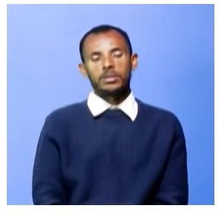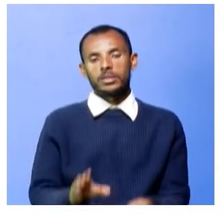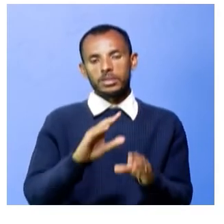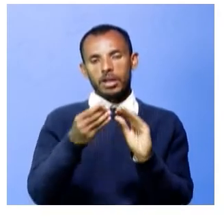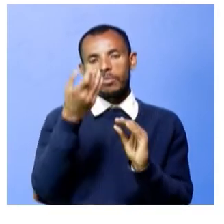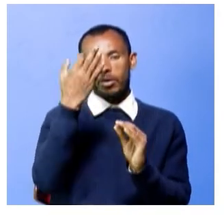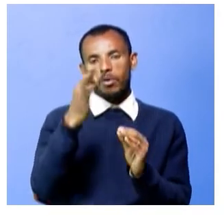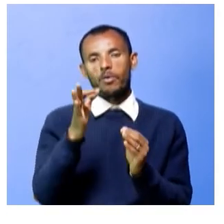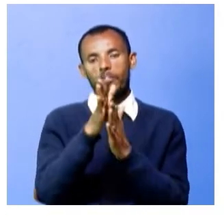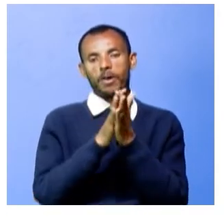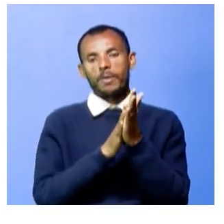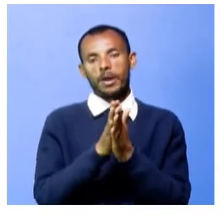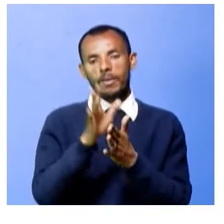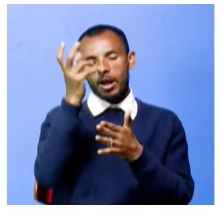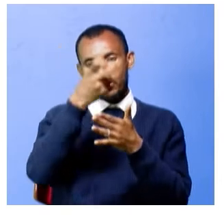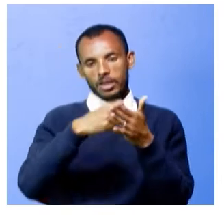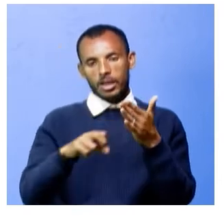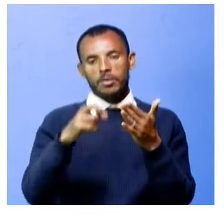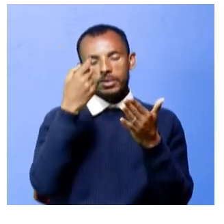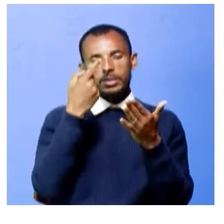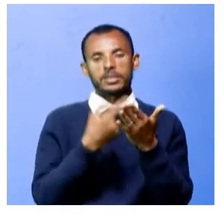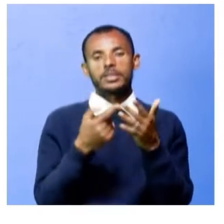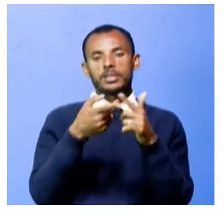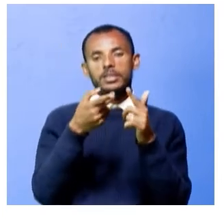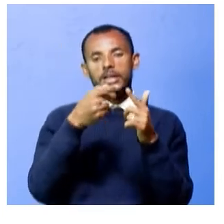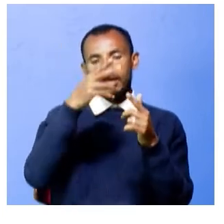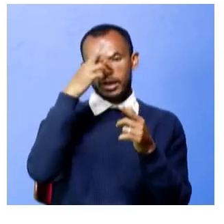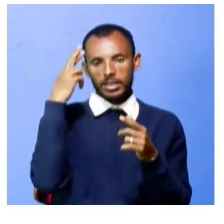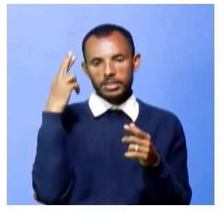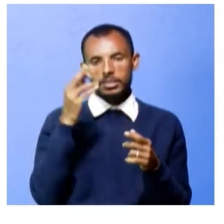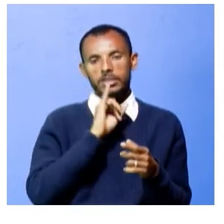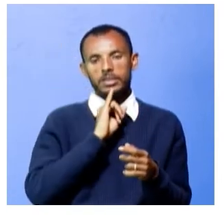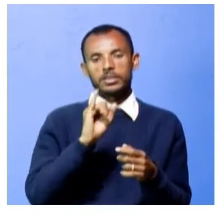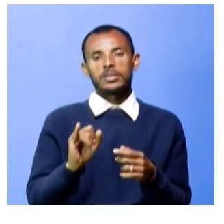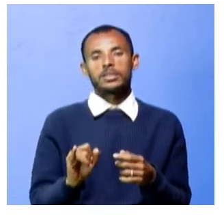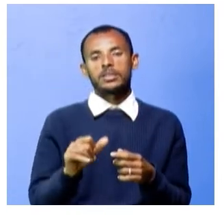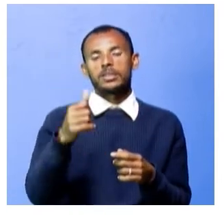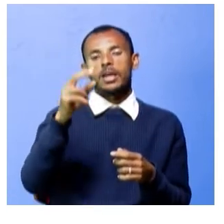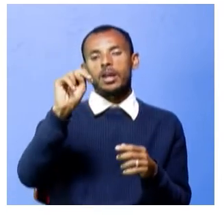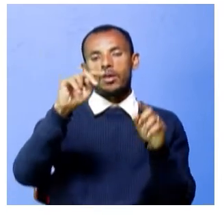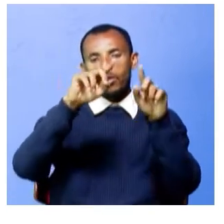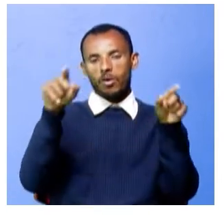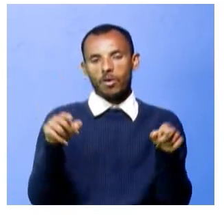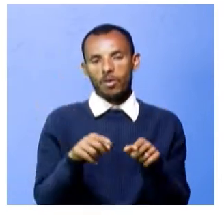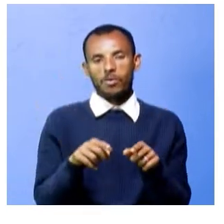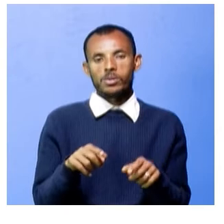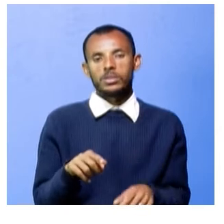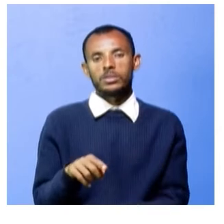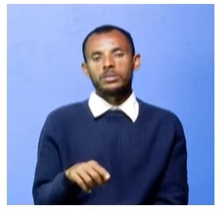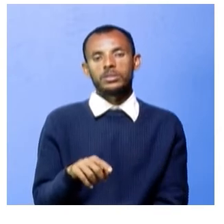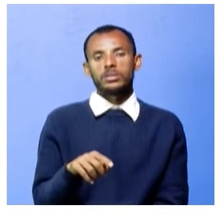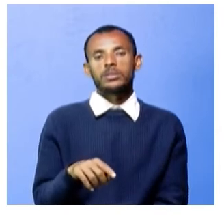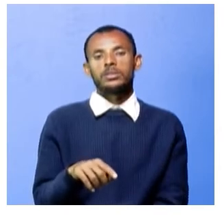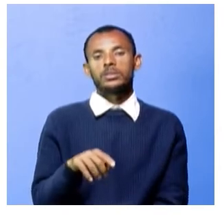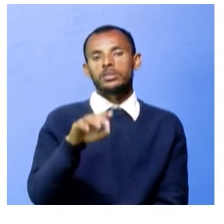number of favorable outcomes in the second case is N of E, which is